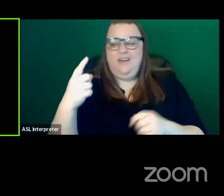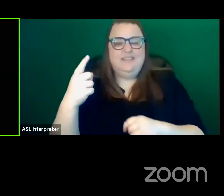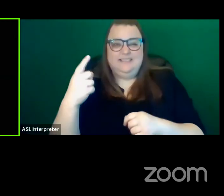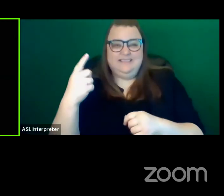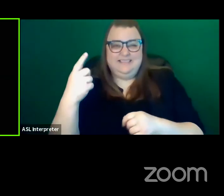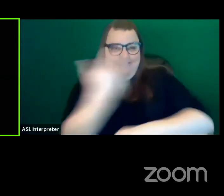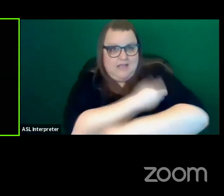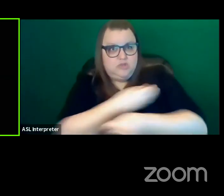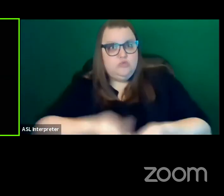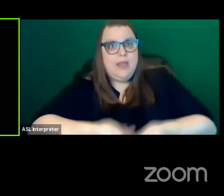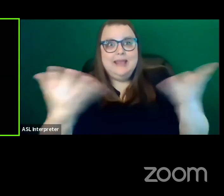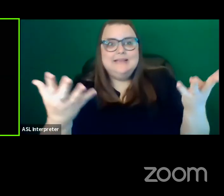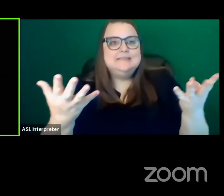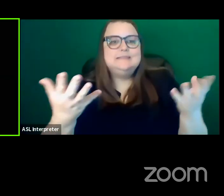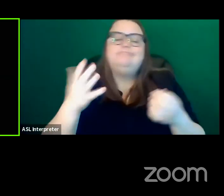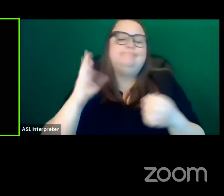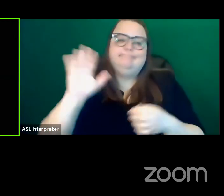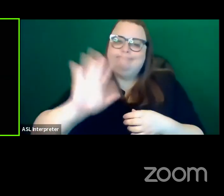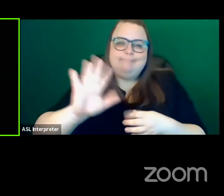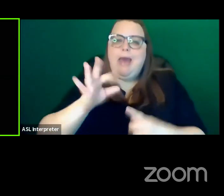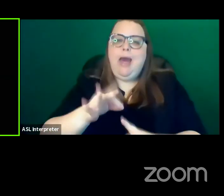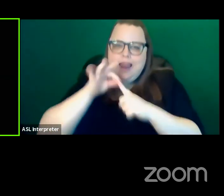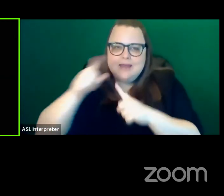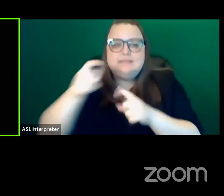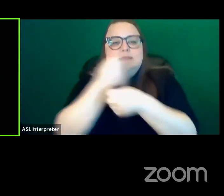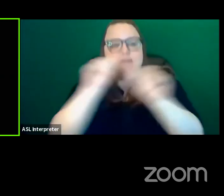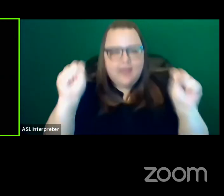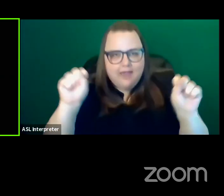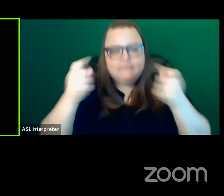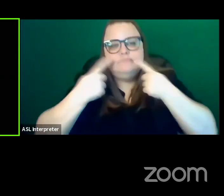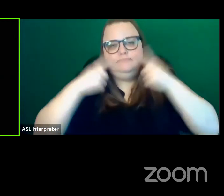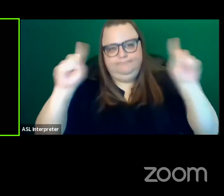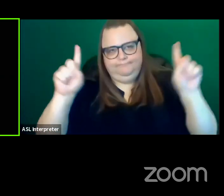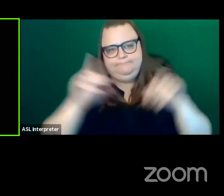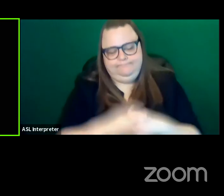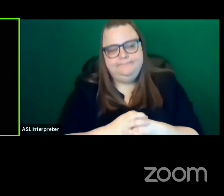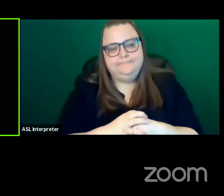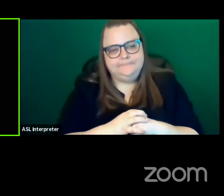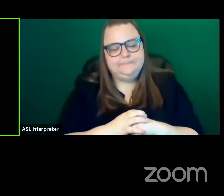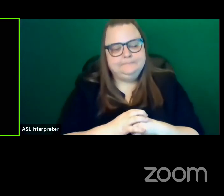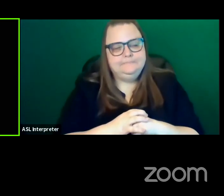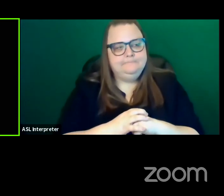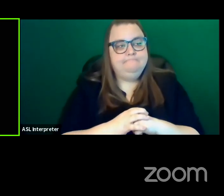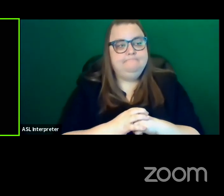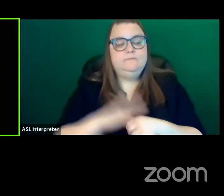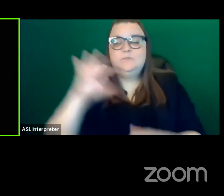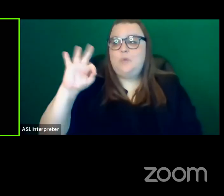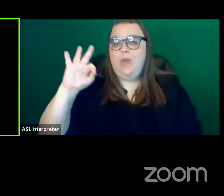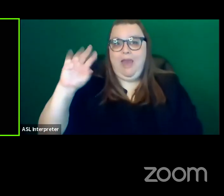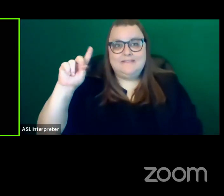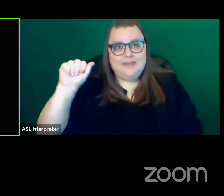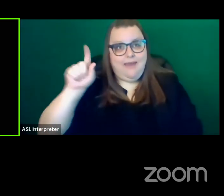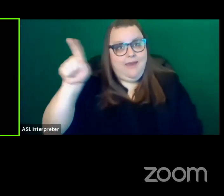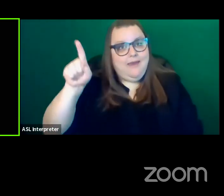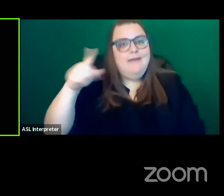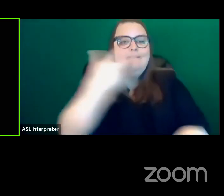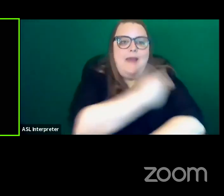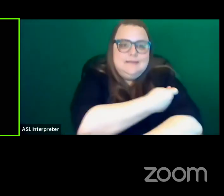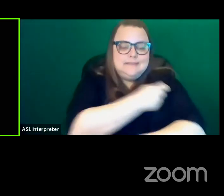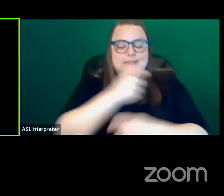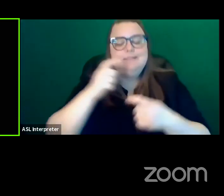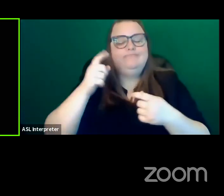use until it is deemed safe and effective. The FDA Vaccines and Related Biological